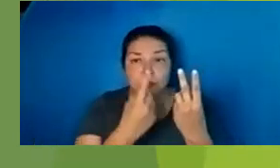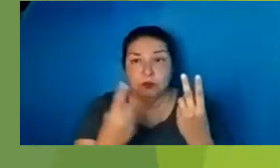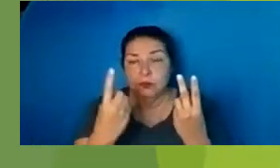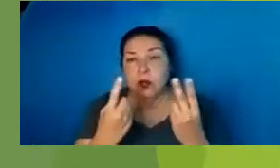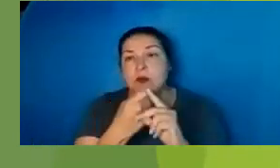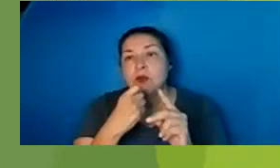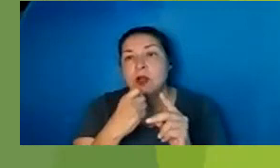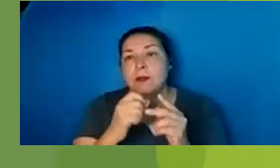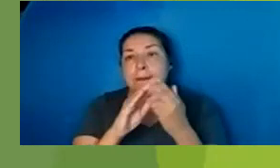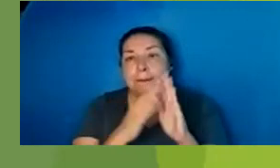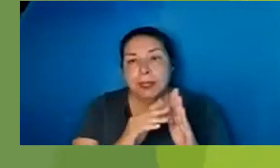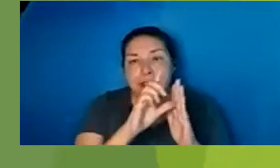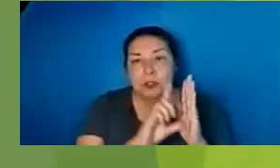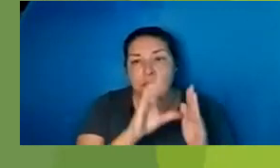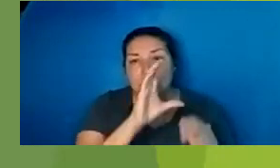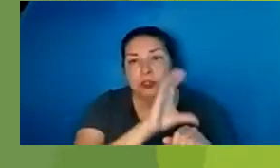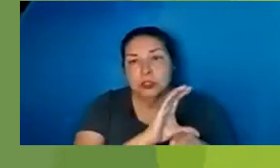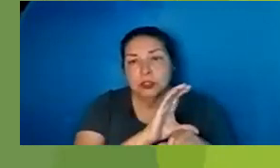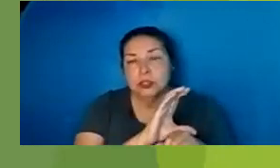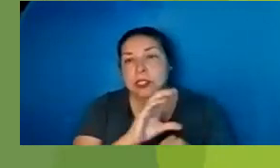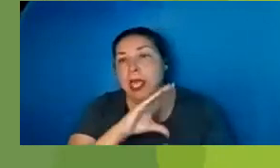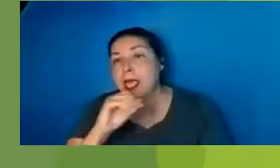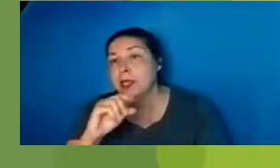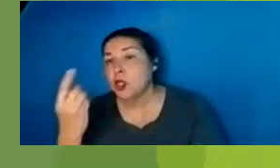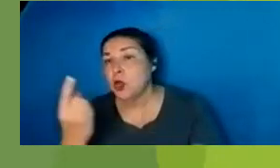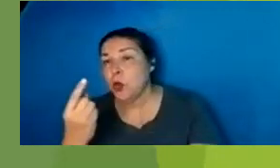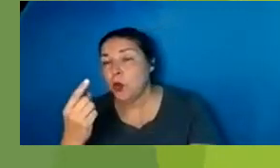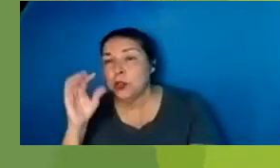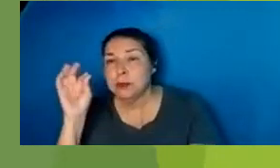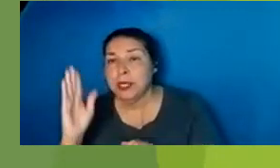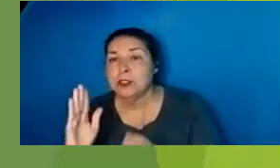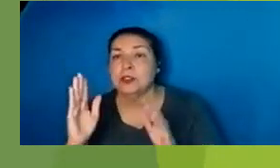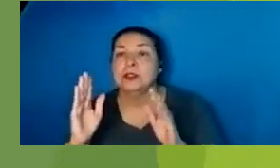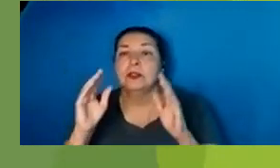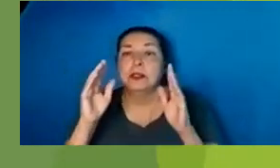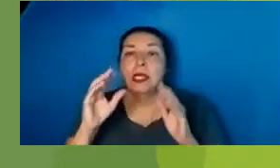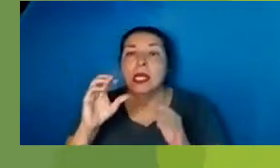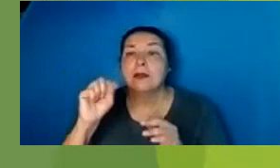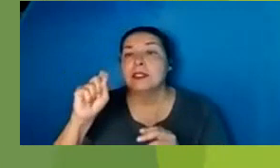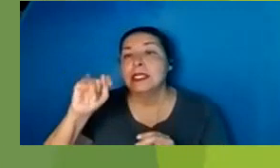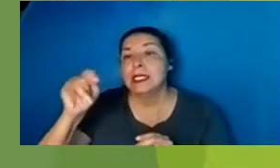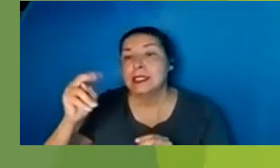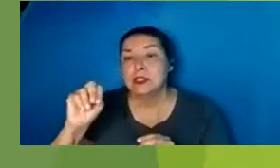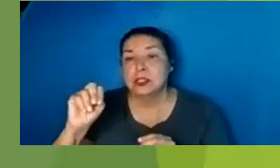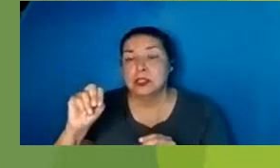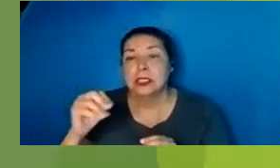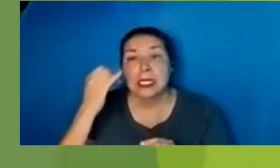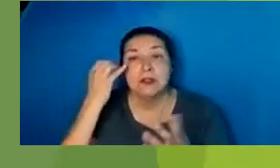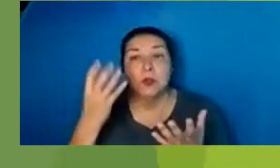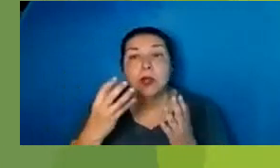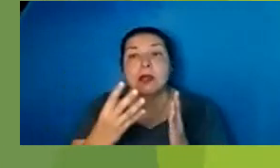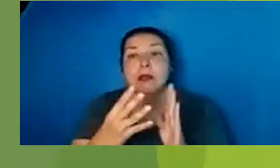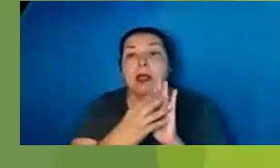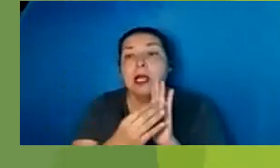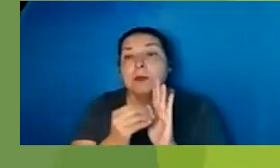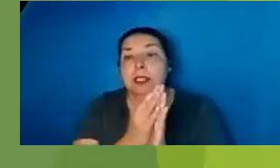the pastor at St. John's Lutheran Church in North Long Beach. If you would like to receive copies of the bulletin and sermon prior to